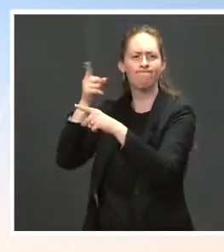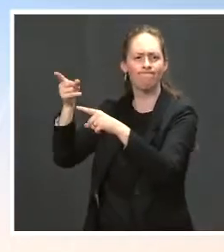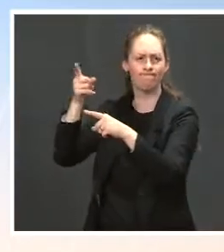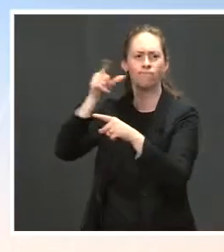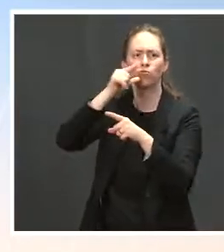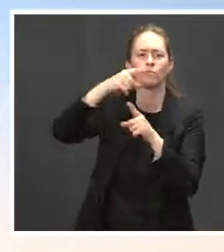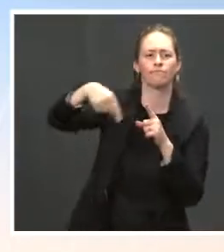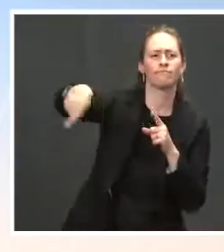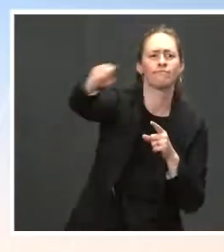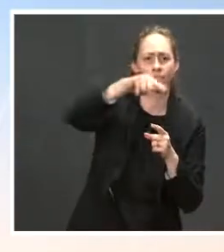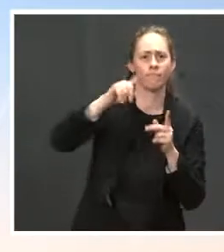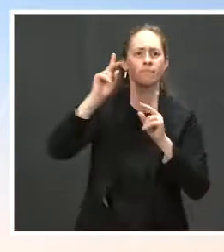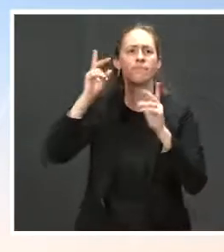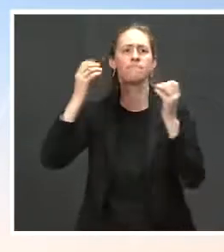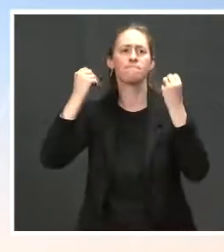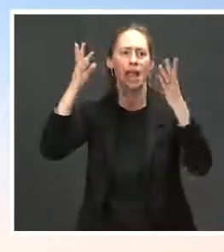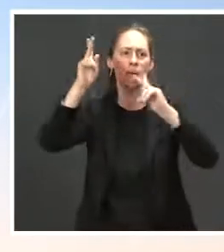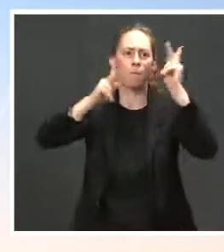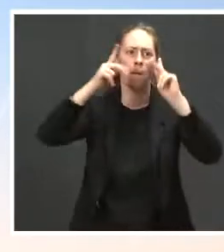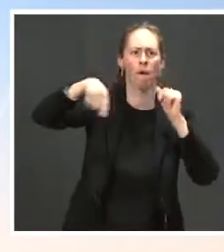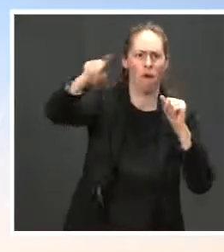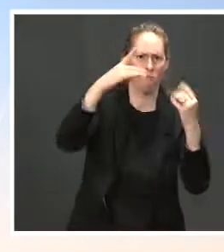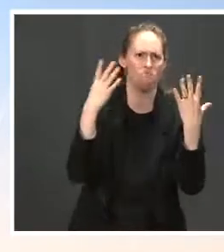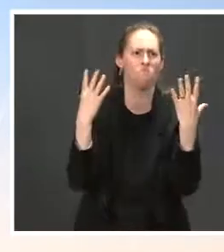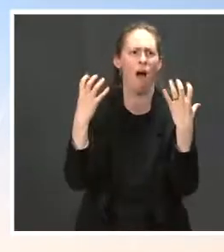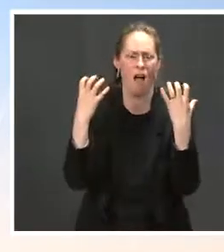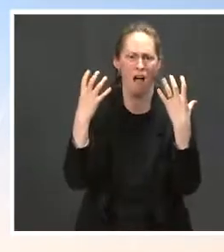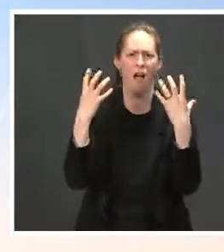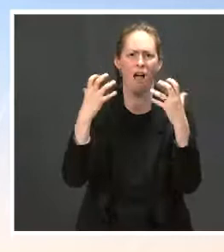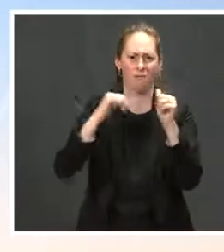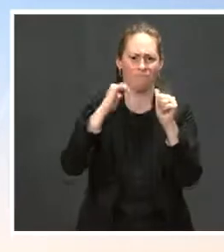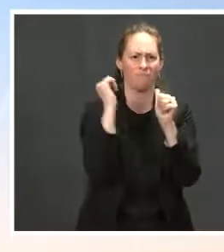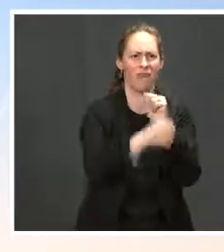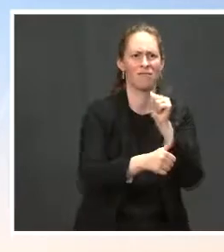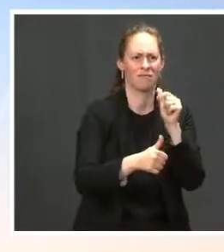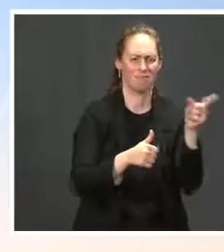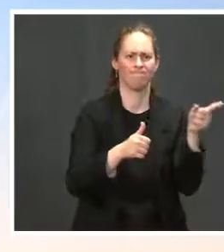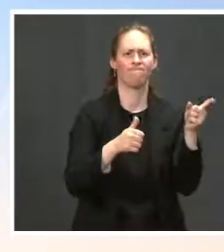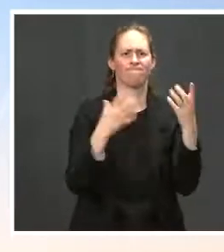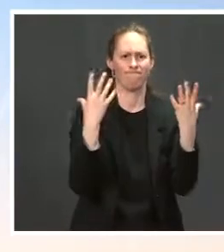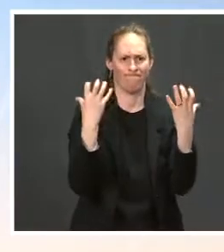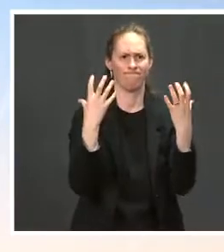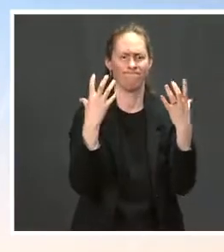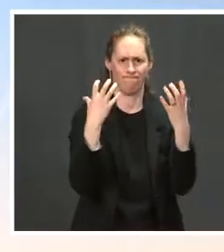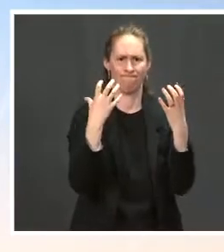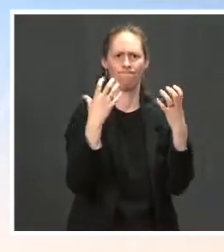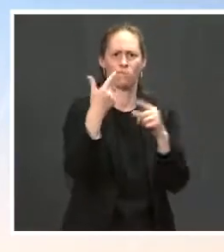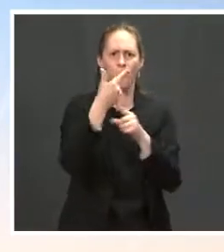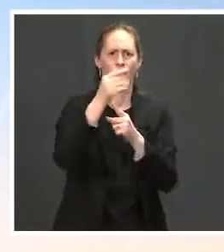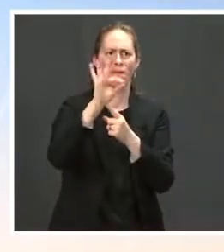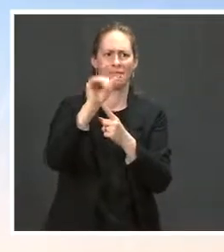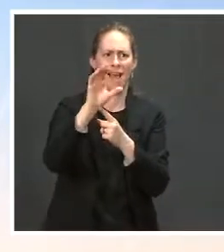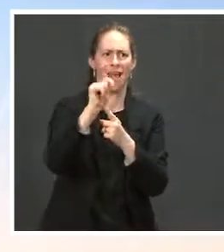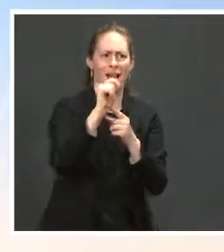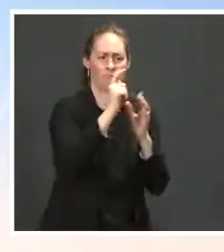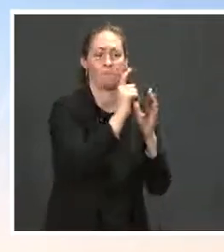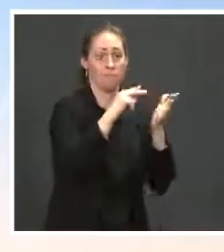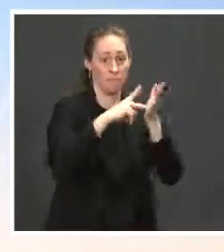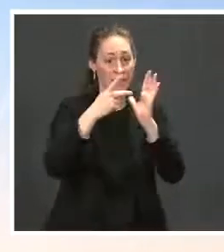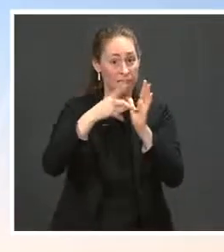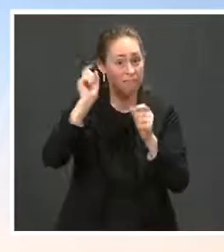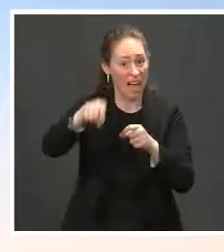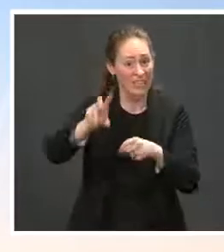bipartisan support for ARP. But in order to get the George Floyd bill passed, you need 60 votes. So I guess the question